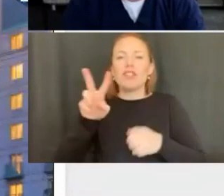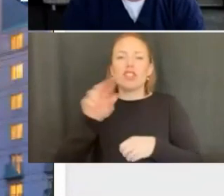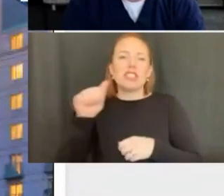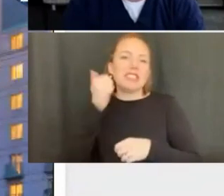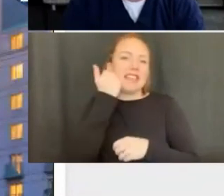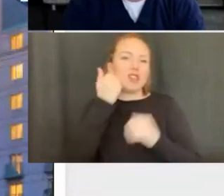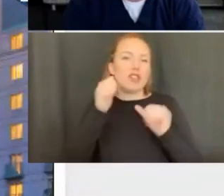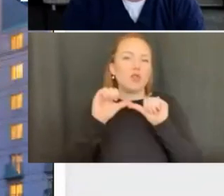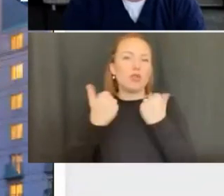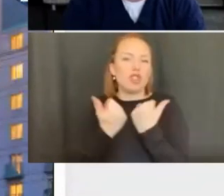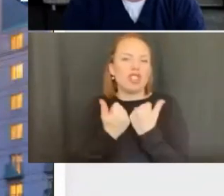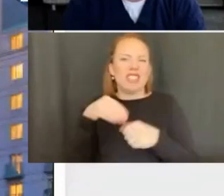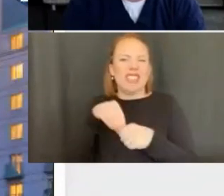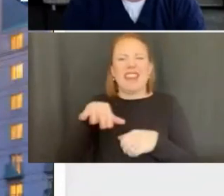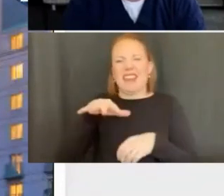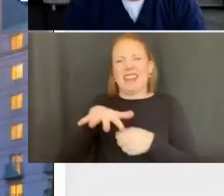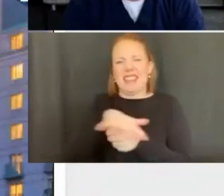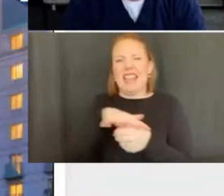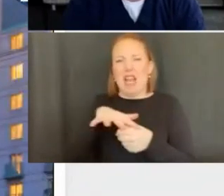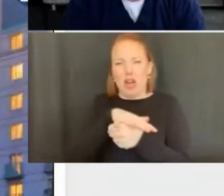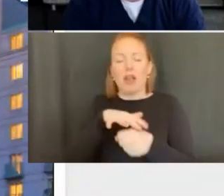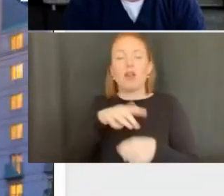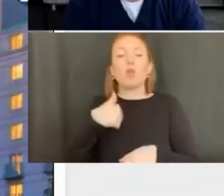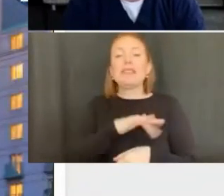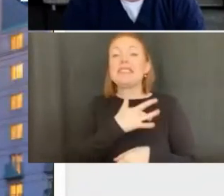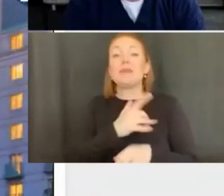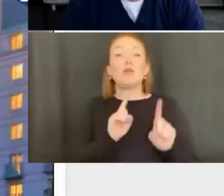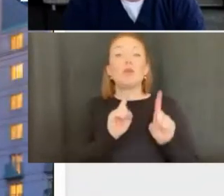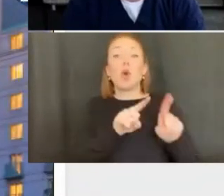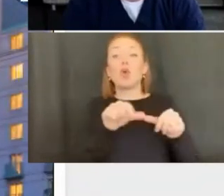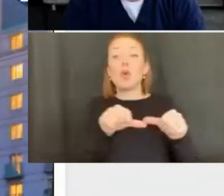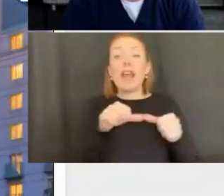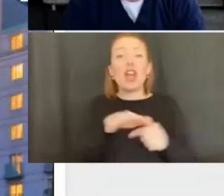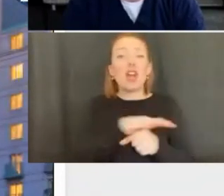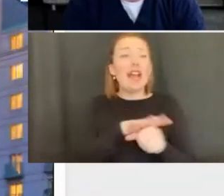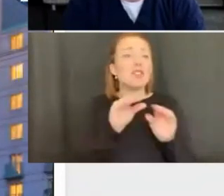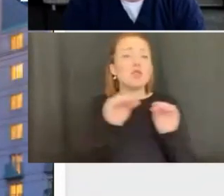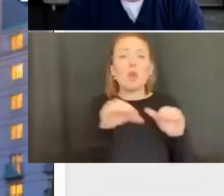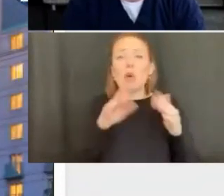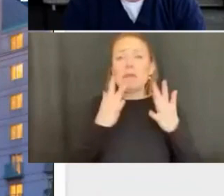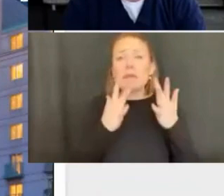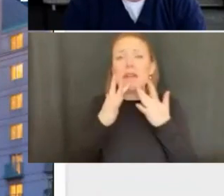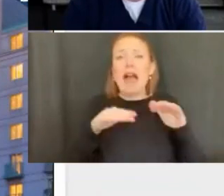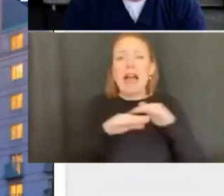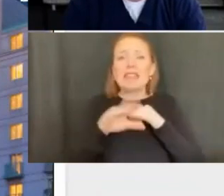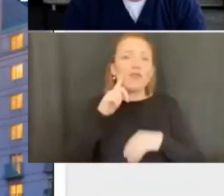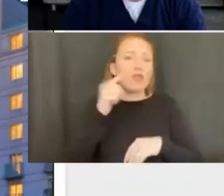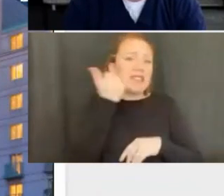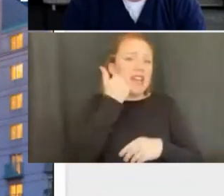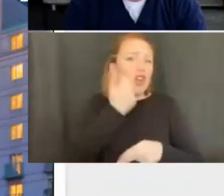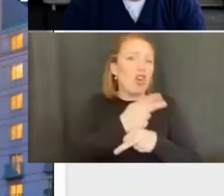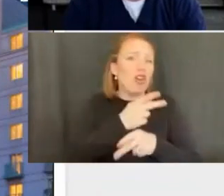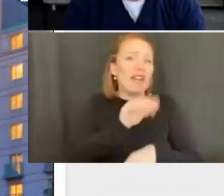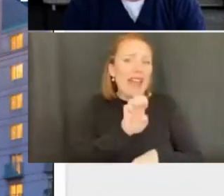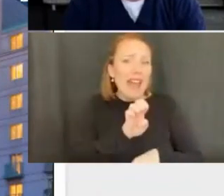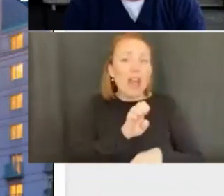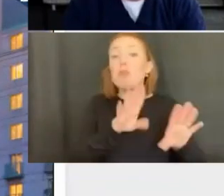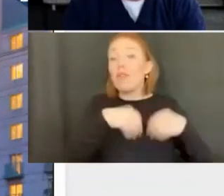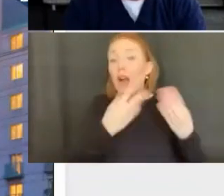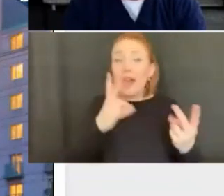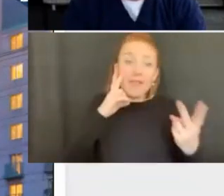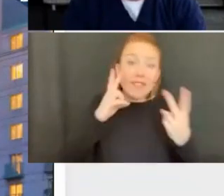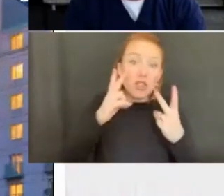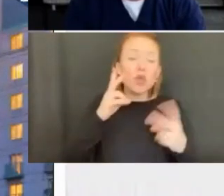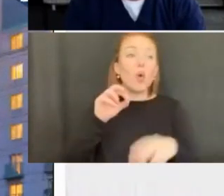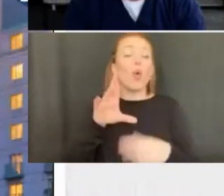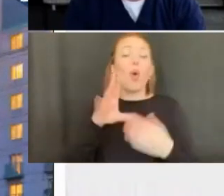Association in this area. We would go to areas that maybe lack access to dental care, and usually they also provide vision care and screening for